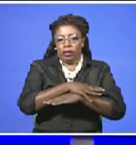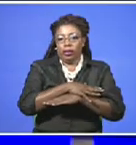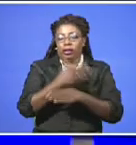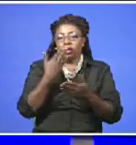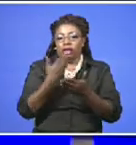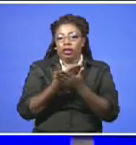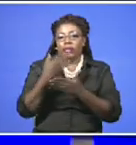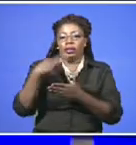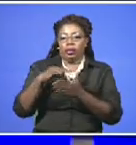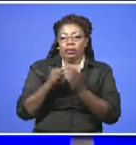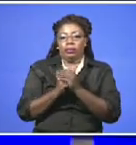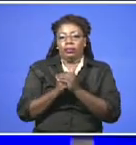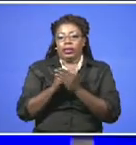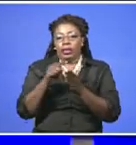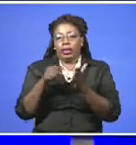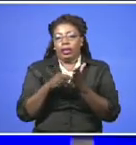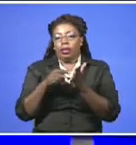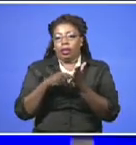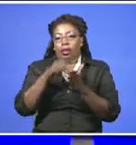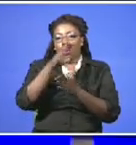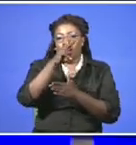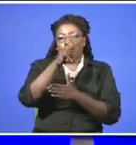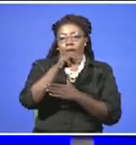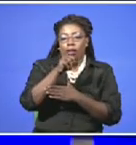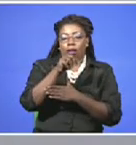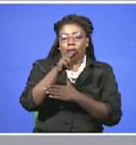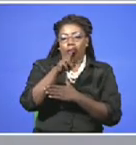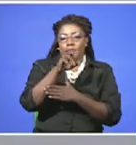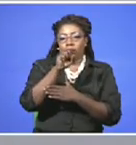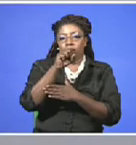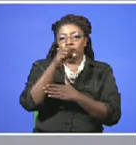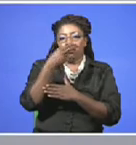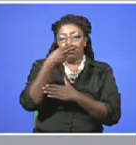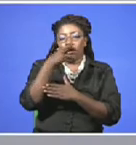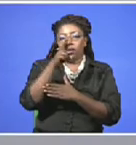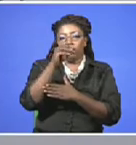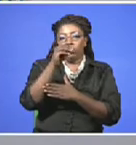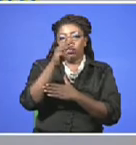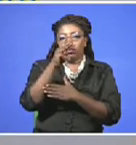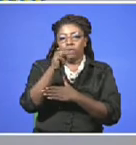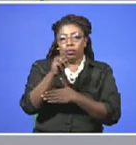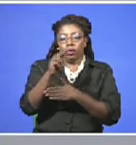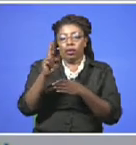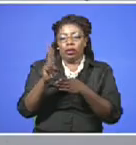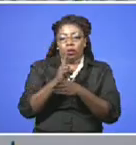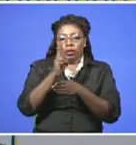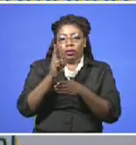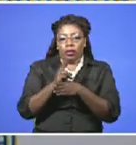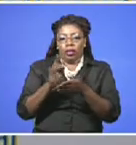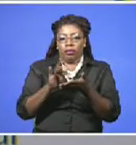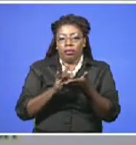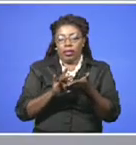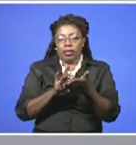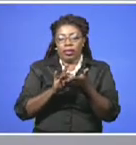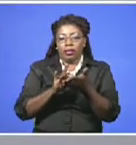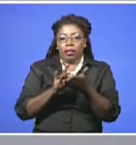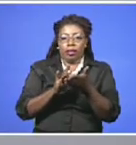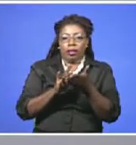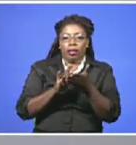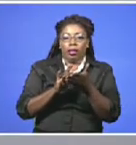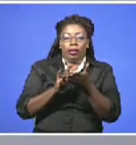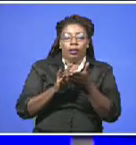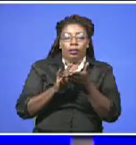are medicinal mushrooms. They have been used in traditional Chinese and Japanese and Korean medicine for thousands of years,